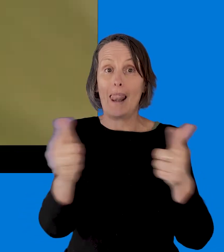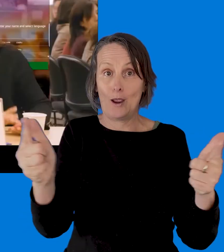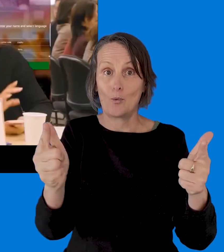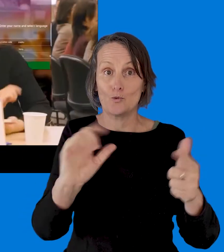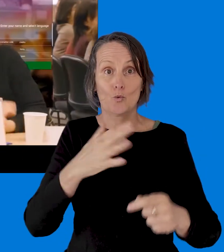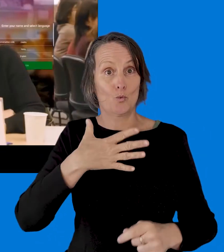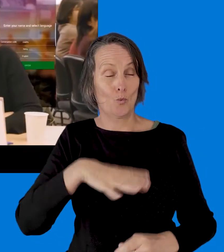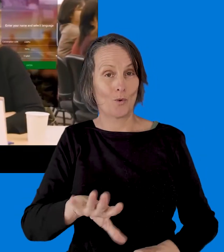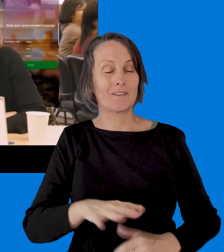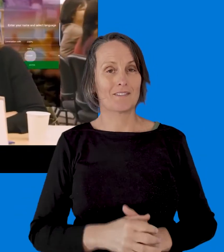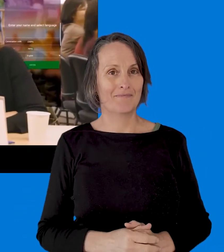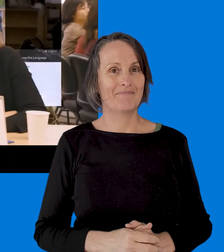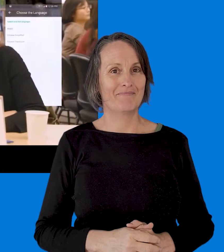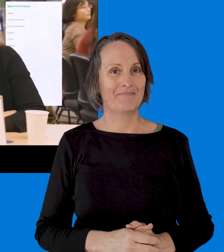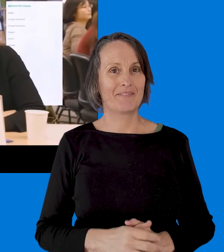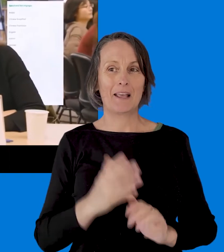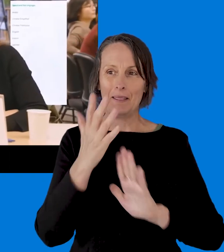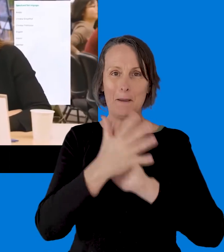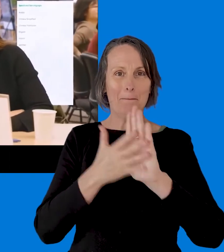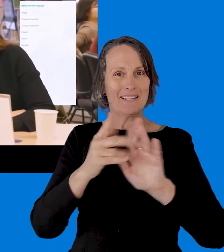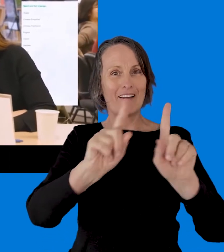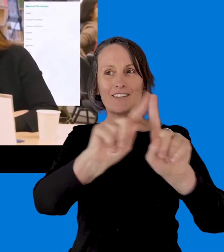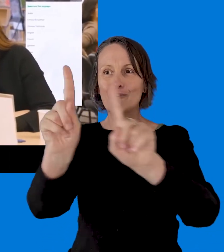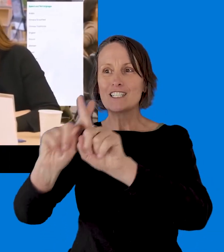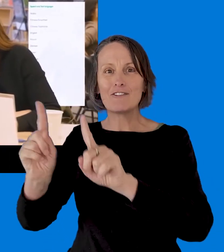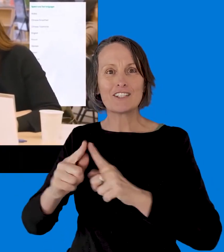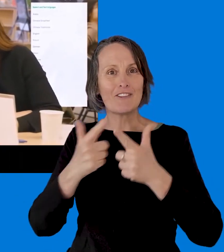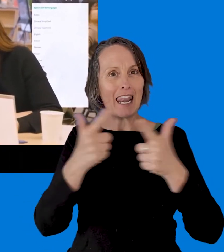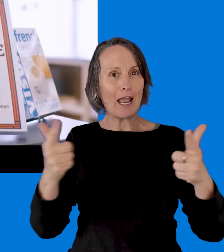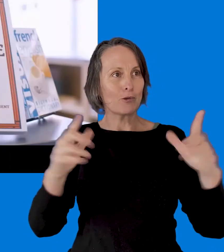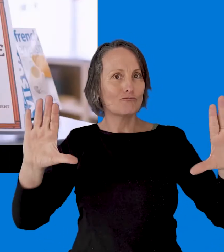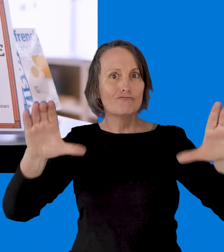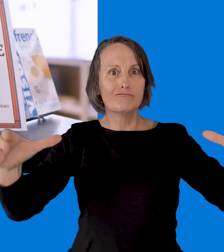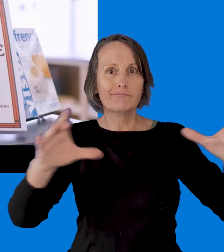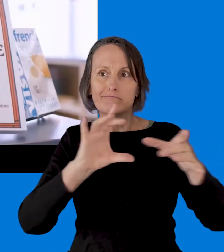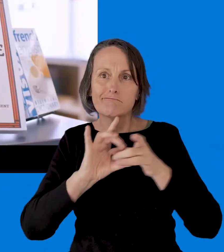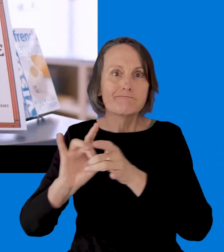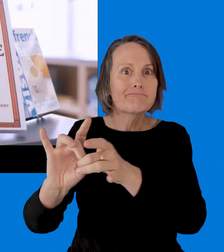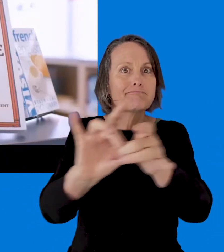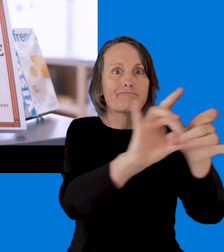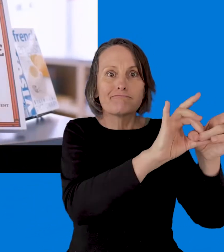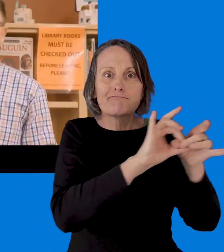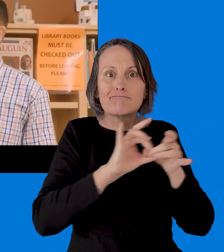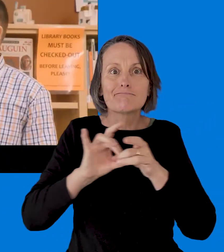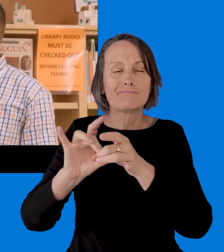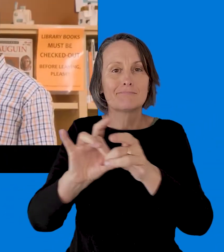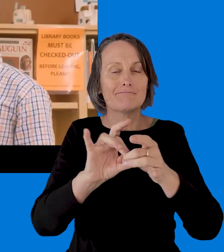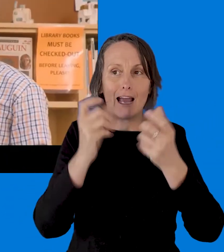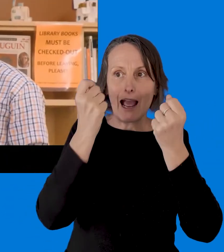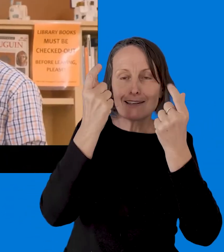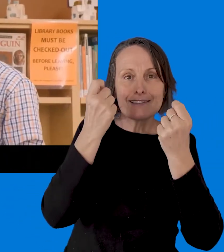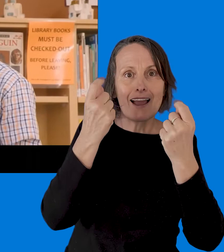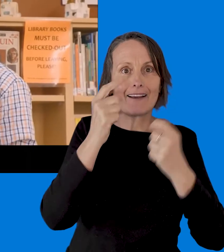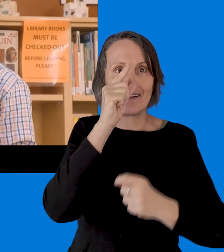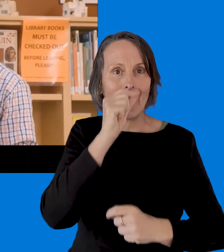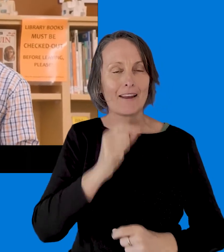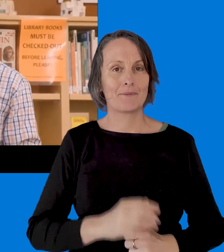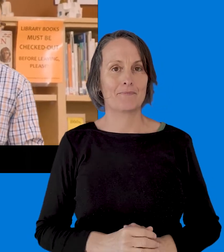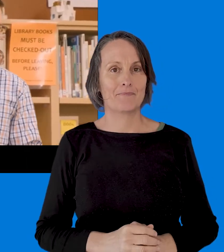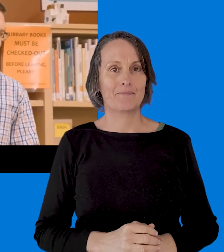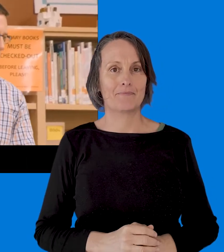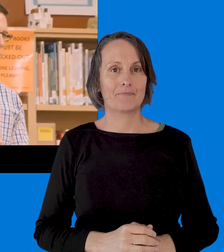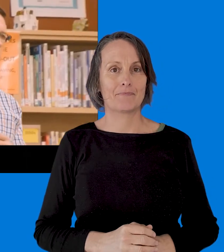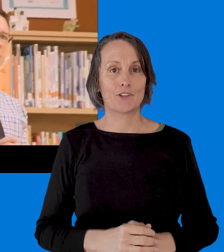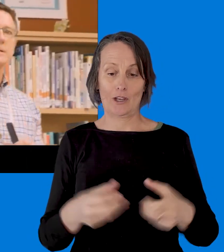your language you'd like to have it speak. They're trying to break the multi-language barrier by holding a conversation together. In the bottom of our